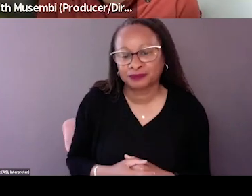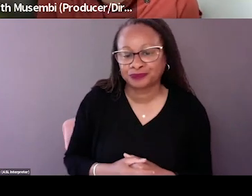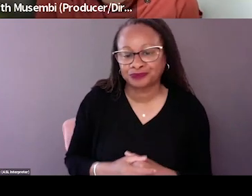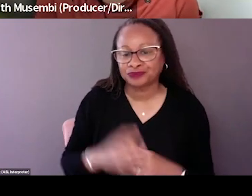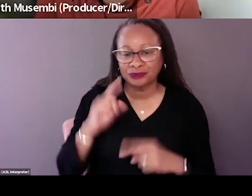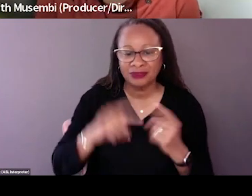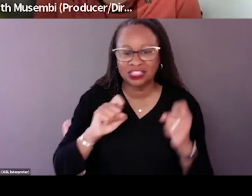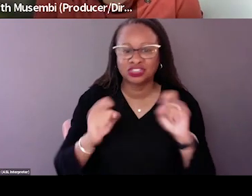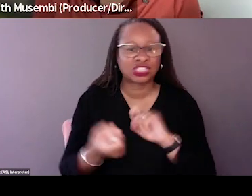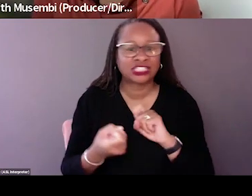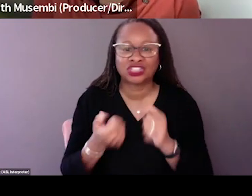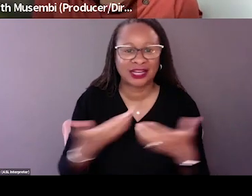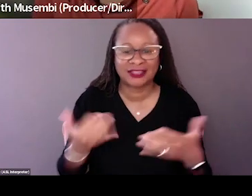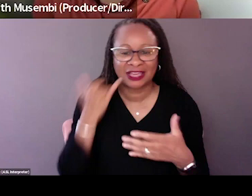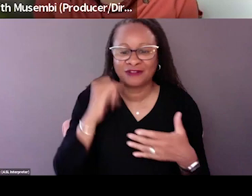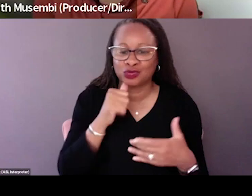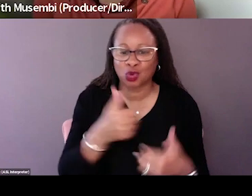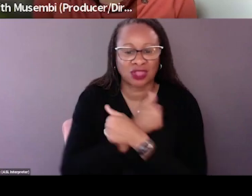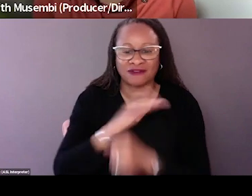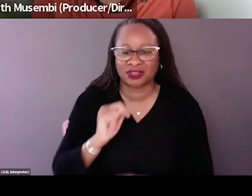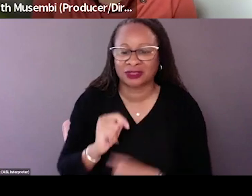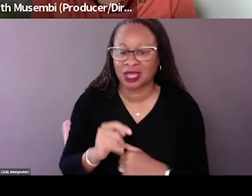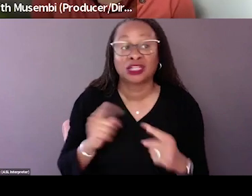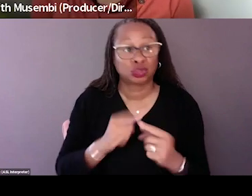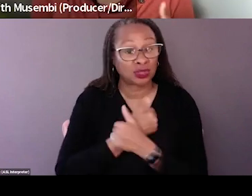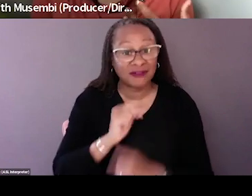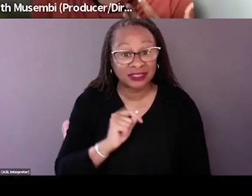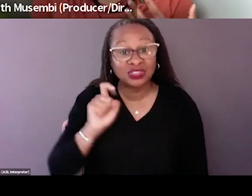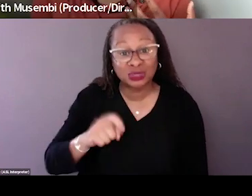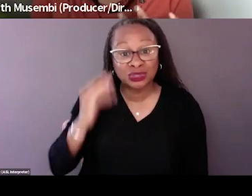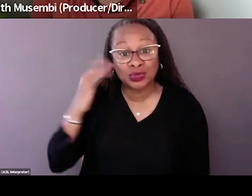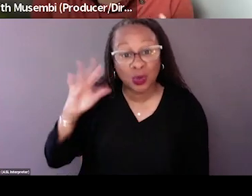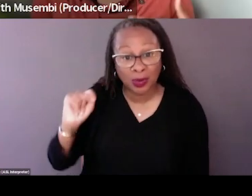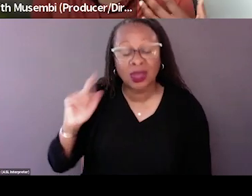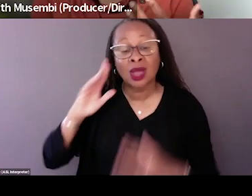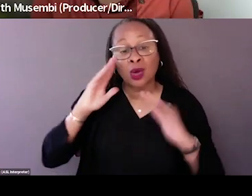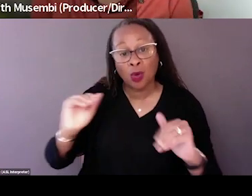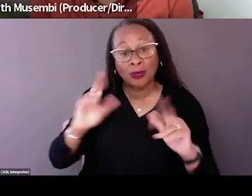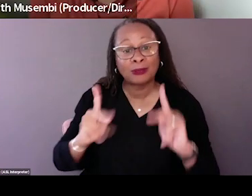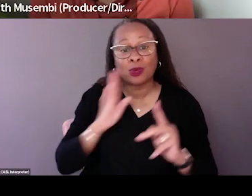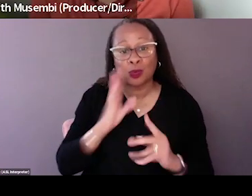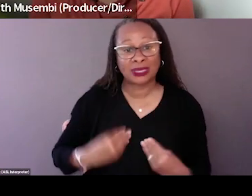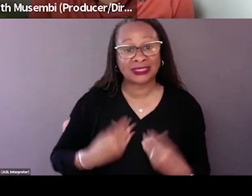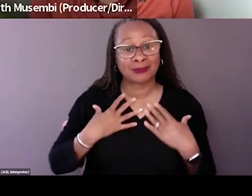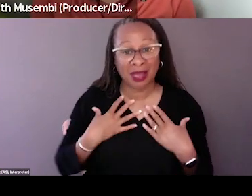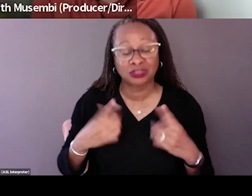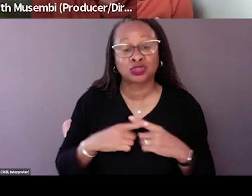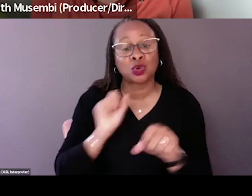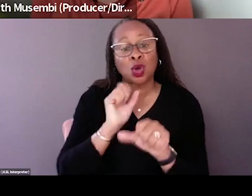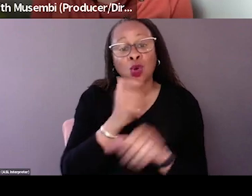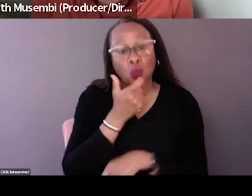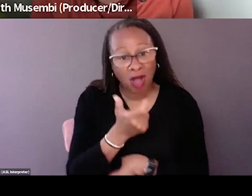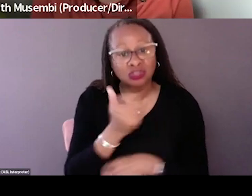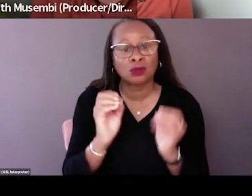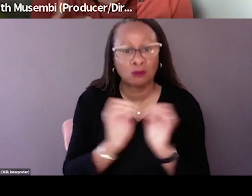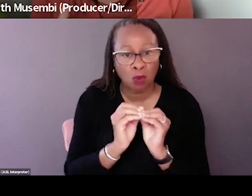if you don't love it. And to love it, you need to know it. So we're hoping that people will be inspired to watch more content like this,